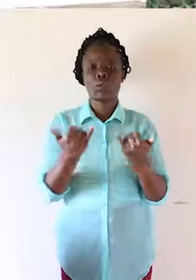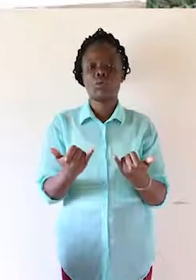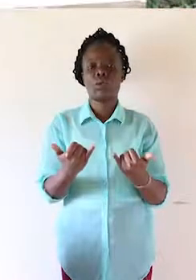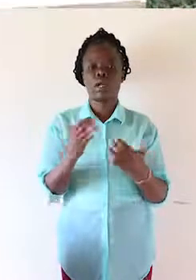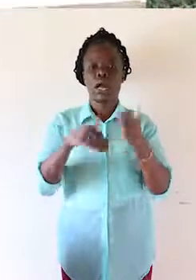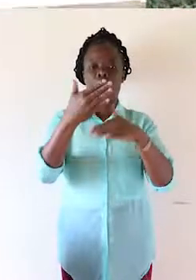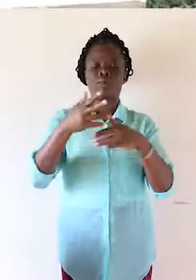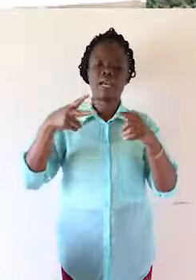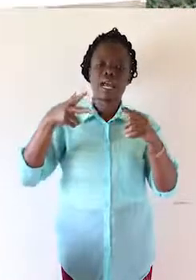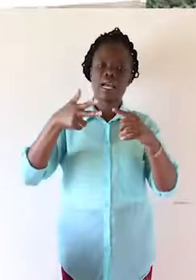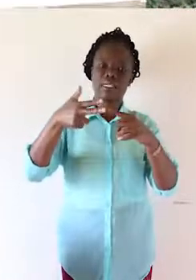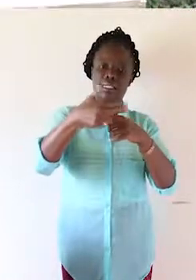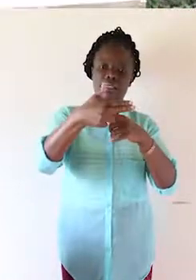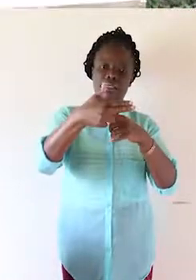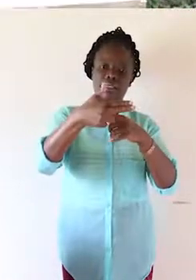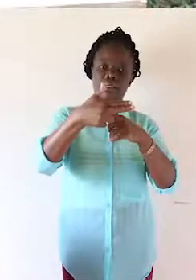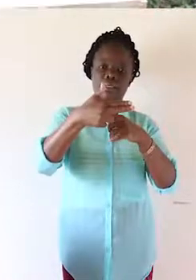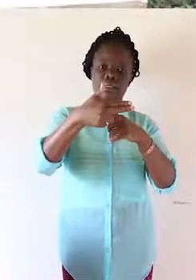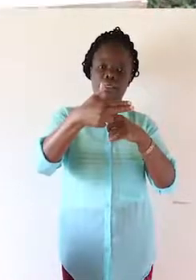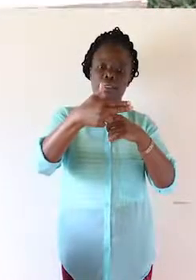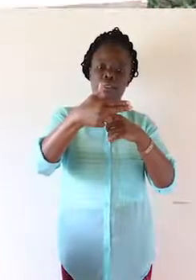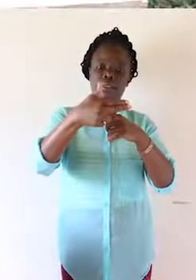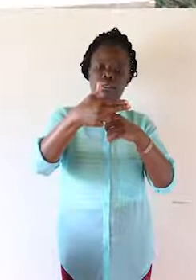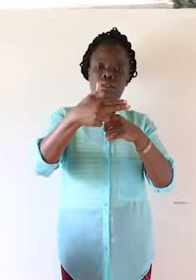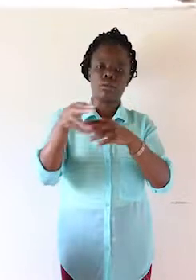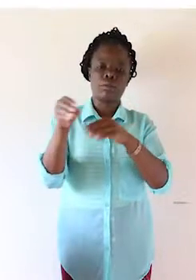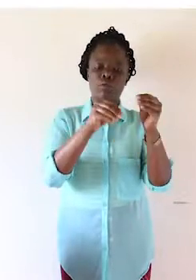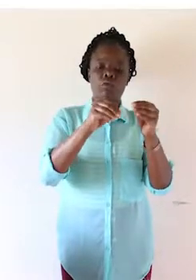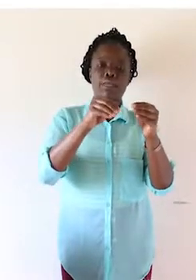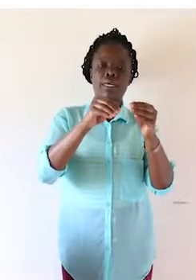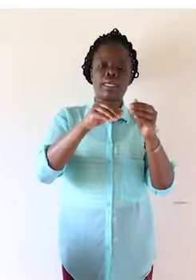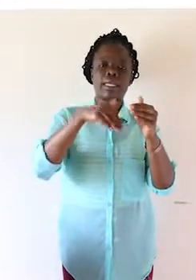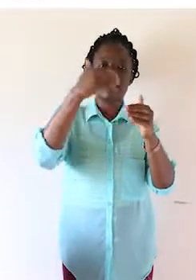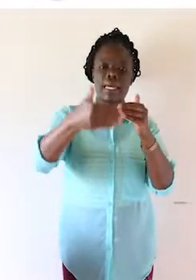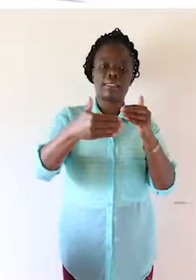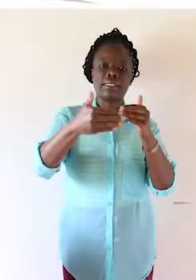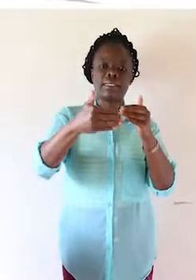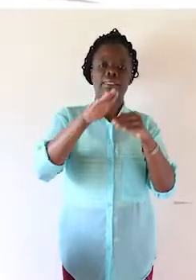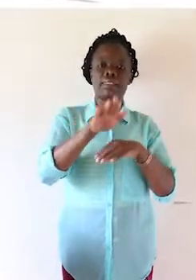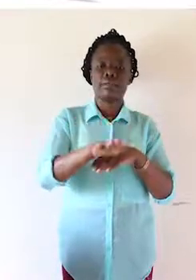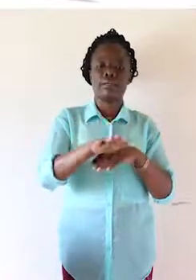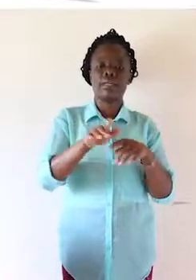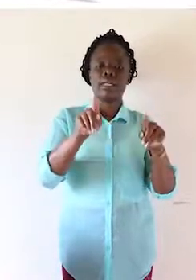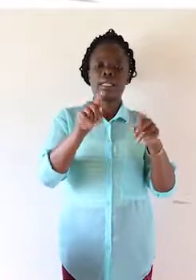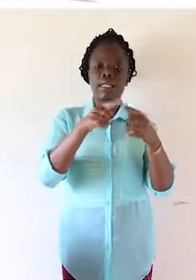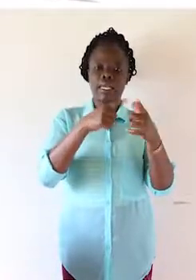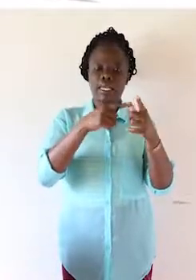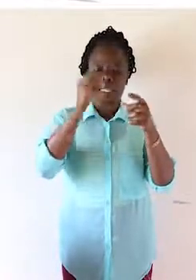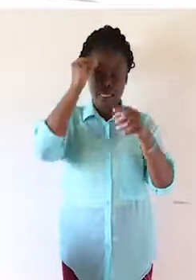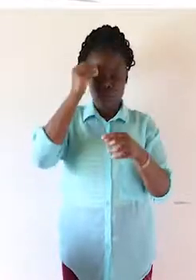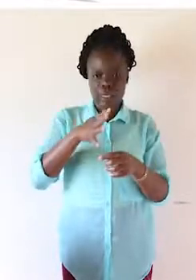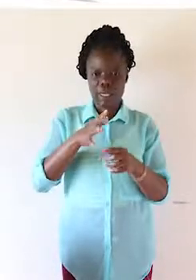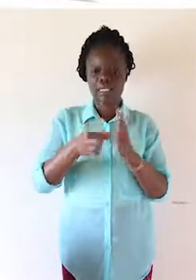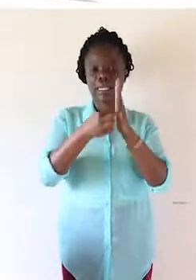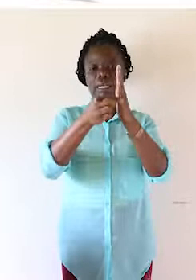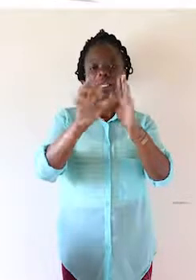Yes, now after cutting this way, now we go to the next step, which is now planing. Then the learner